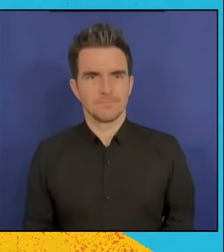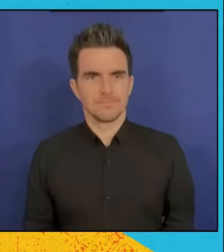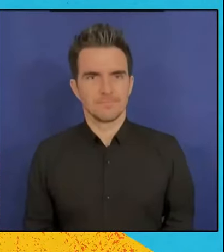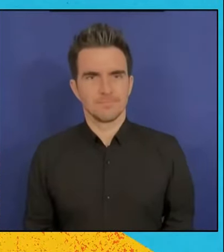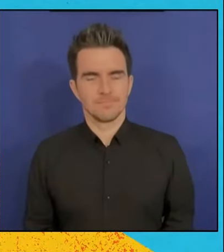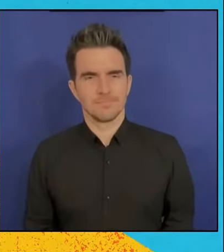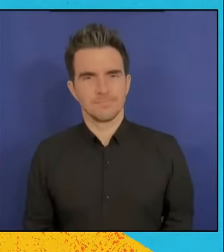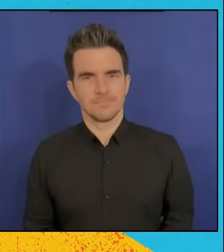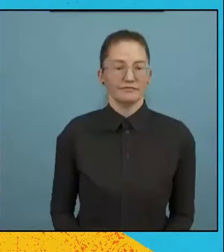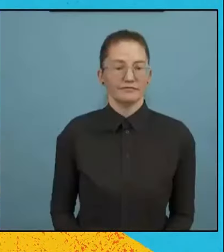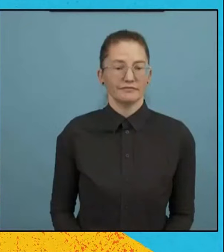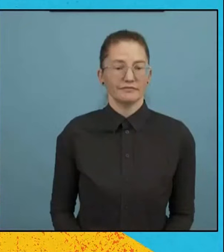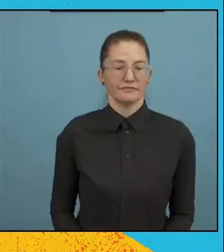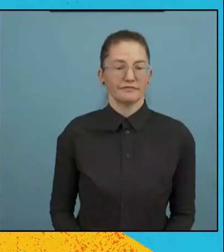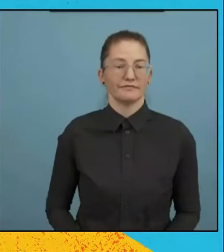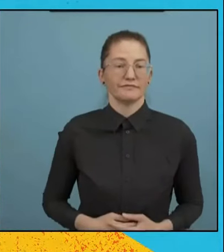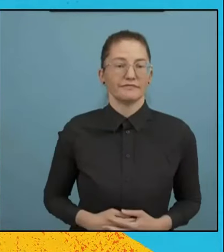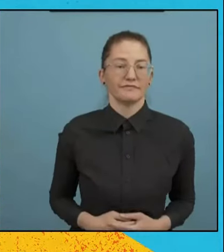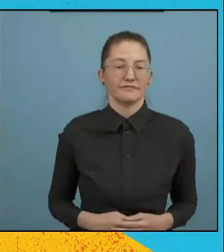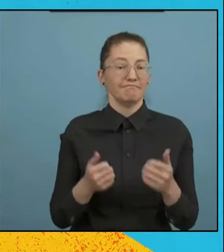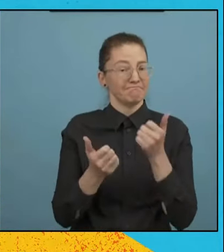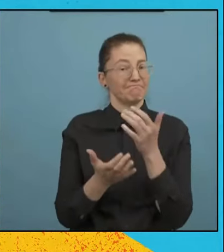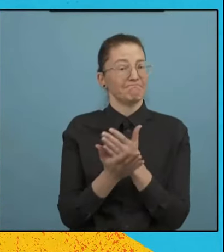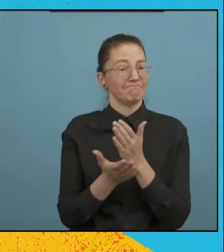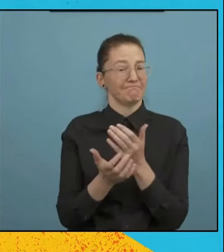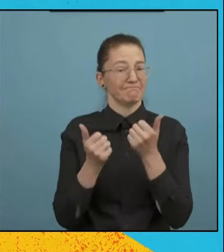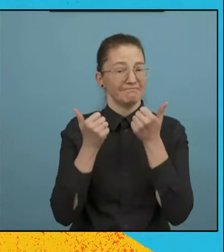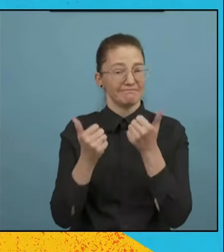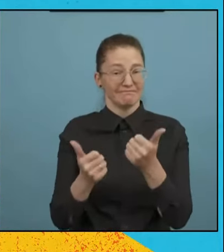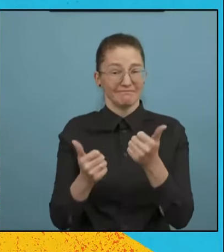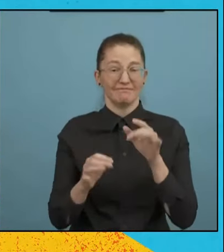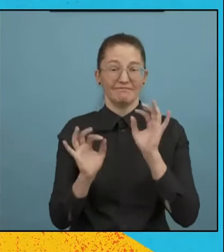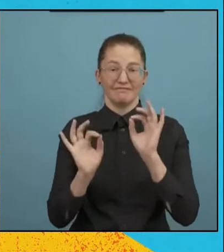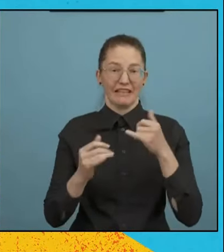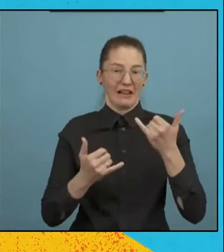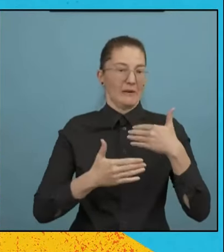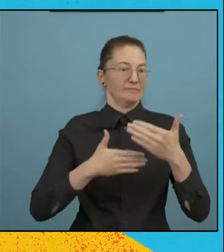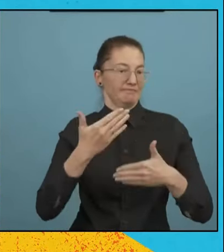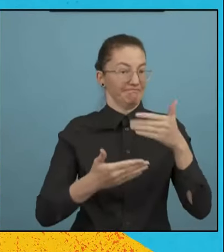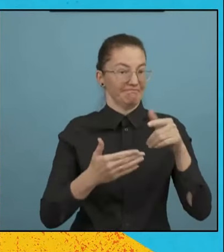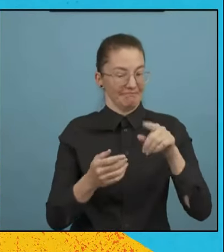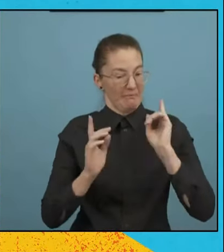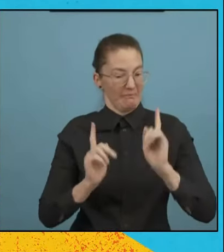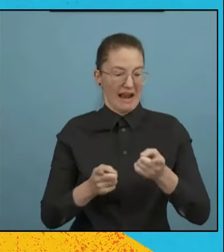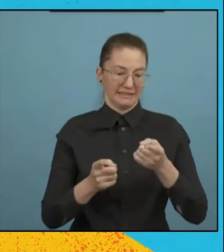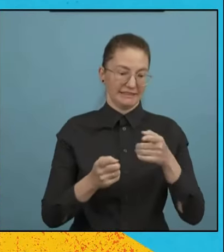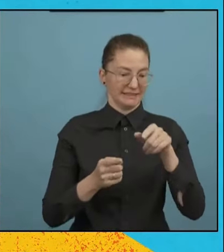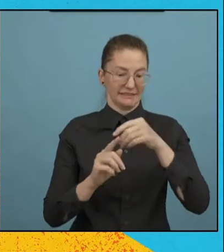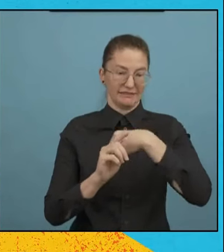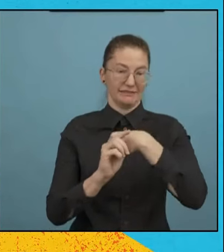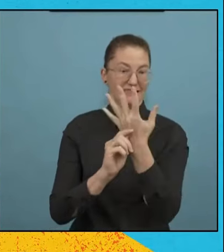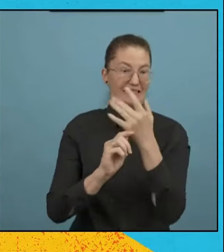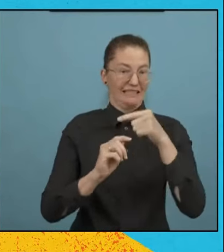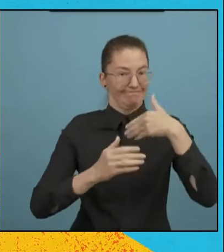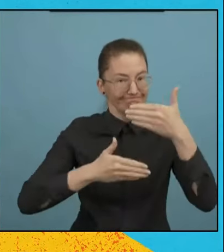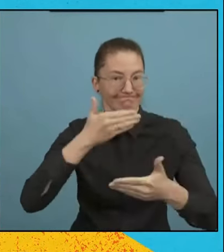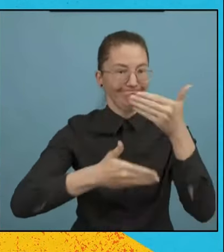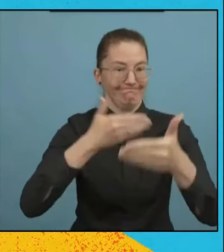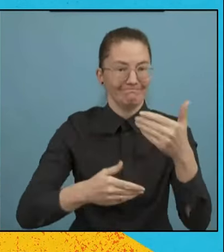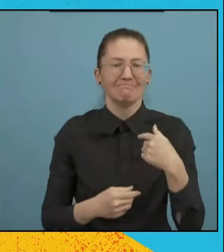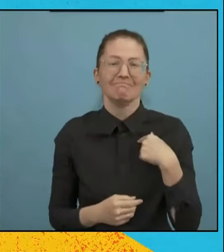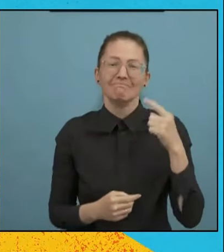world is distracted, right? If we talk about silencing the guns, if you look at protracted conflicts or new conflicts, just think about the situation in Sudan. When